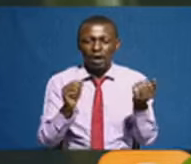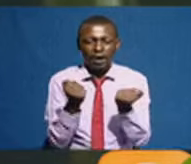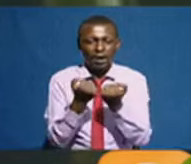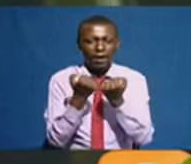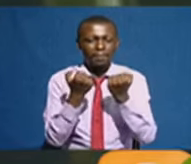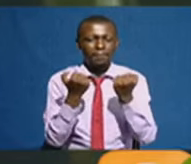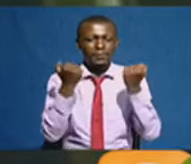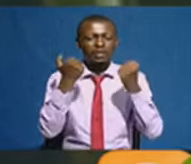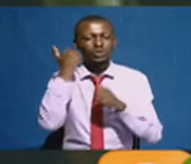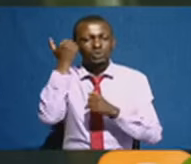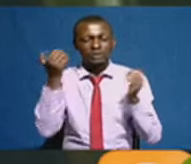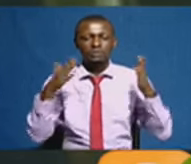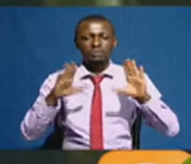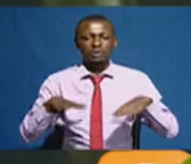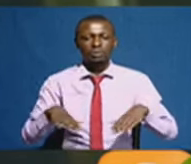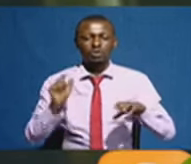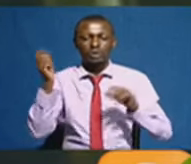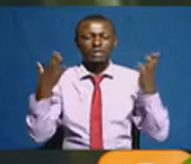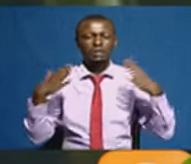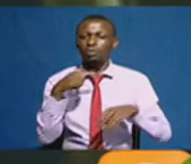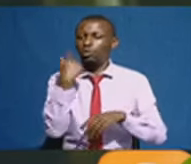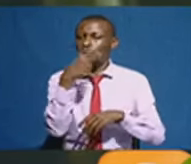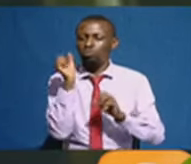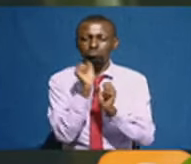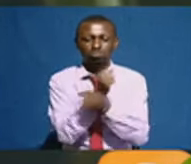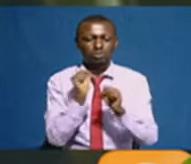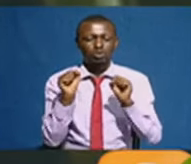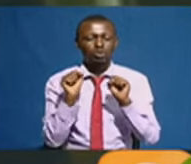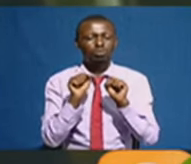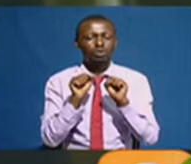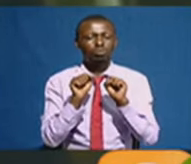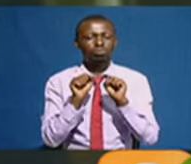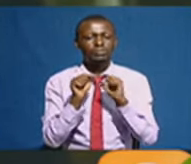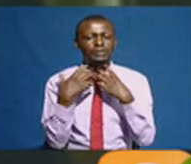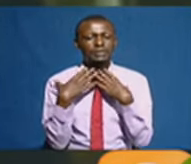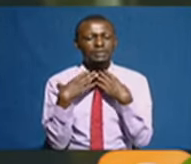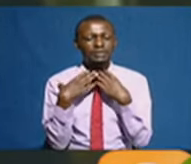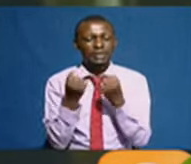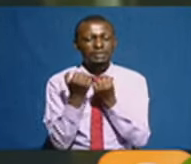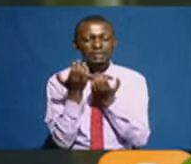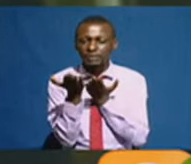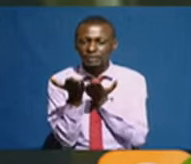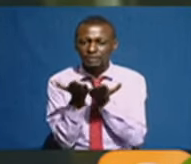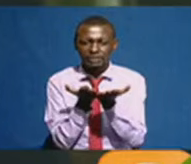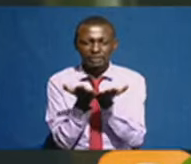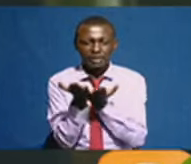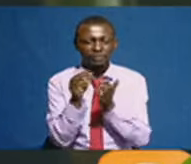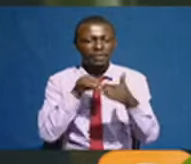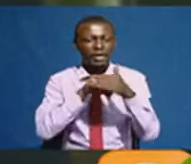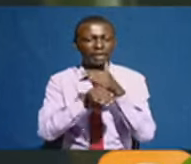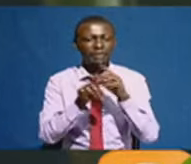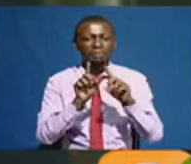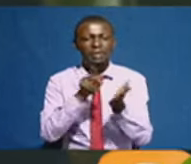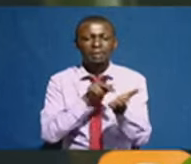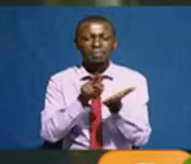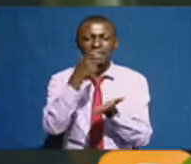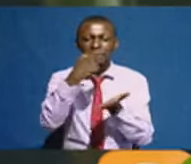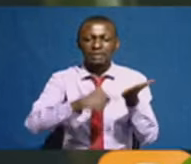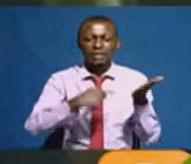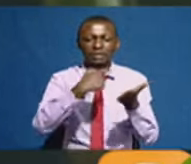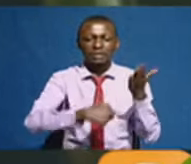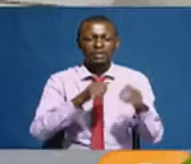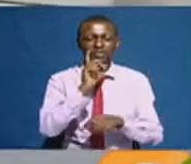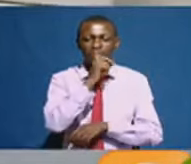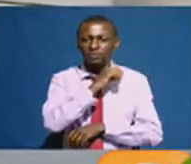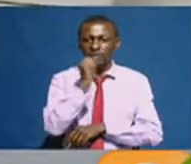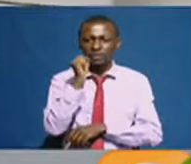to the patients or the Kenyans that are not able to access these services, yet they have paid their taxes to be in a position to run those facilities.